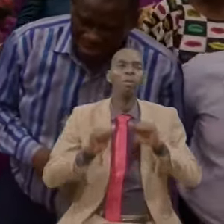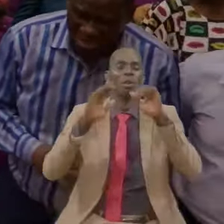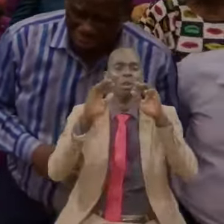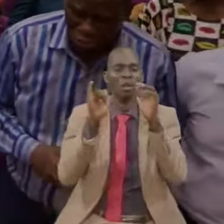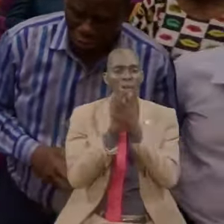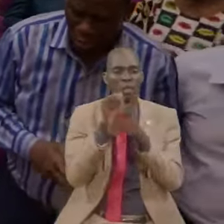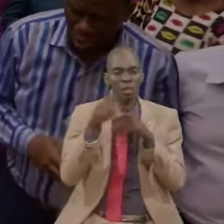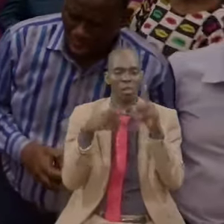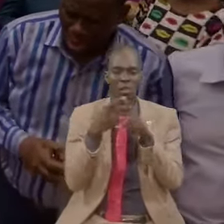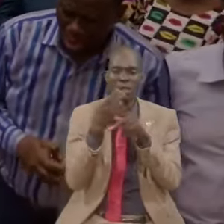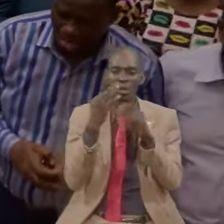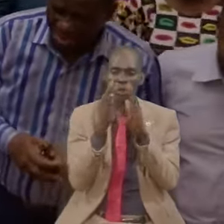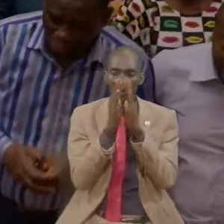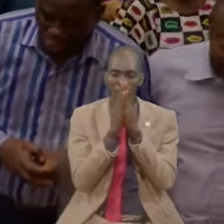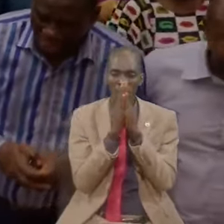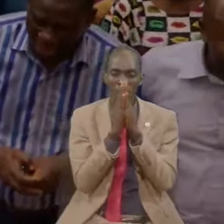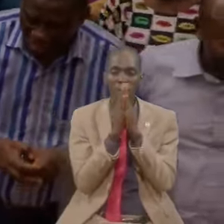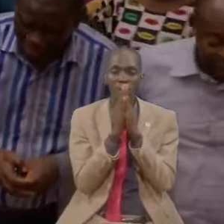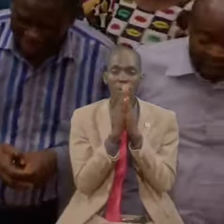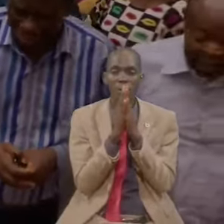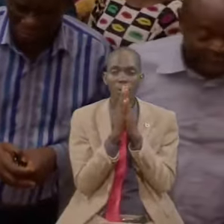of prayer